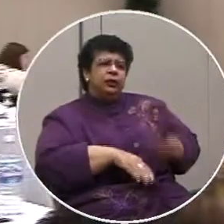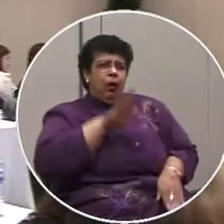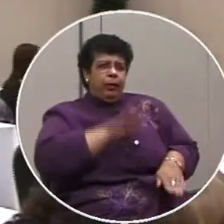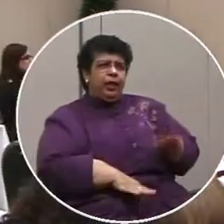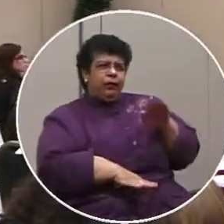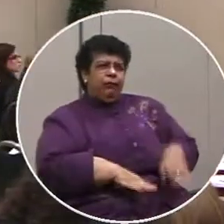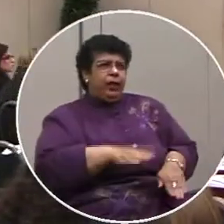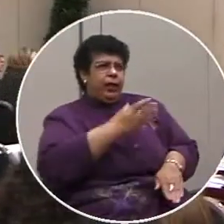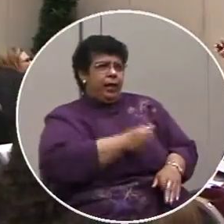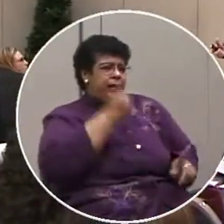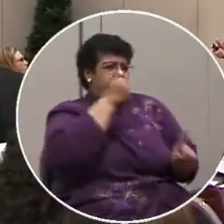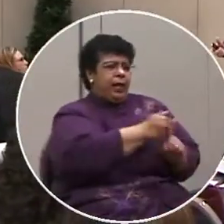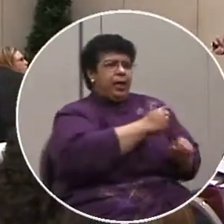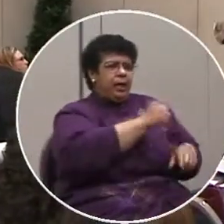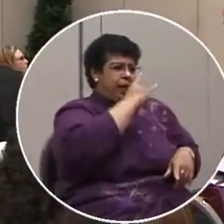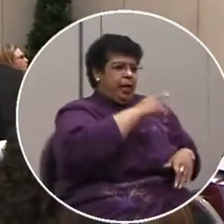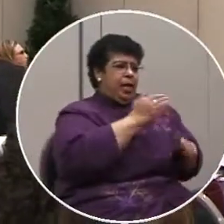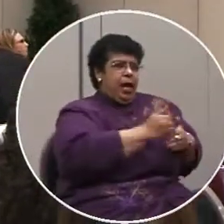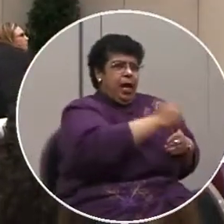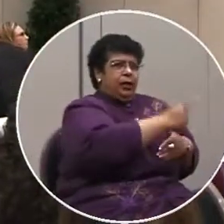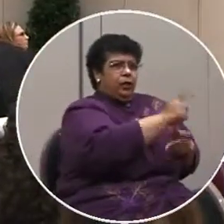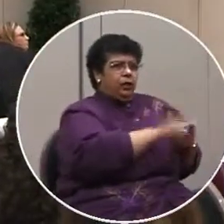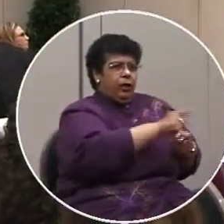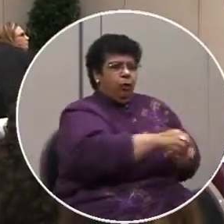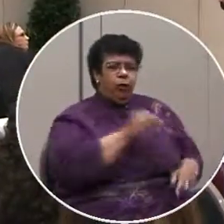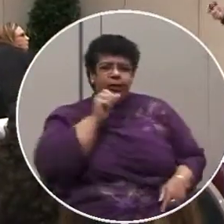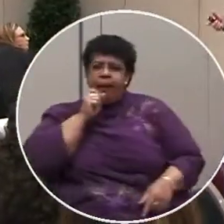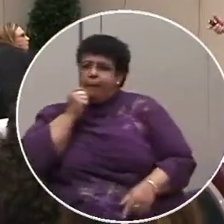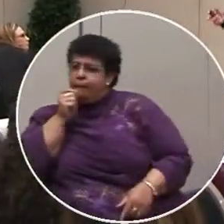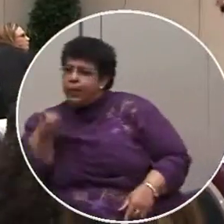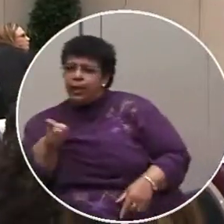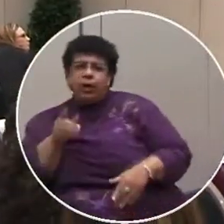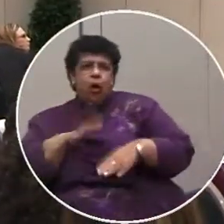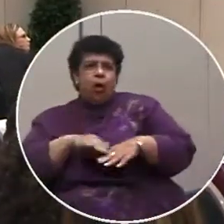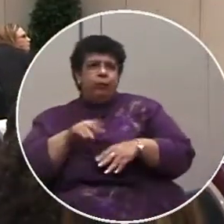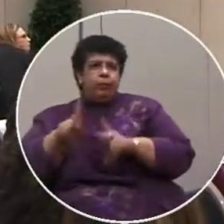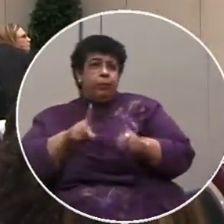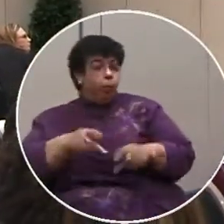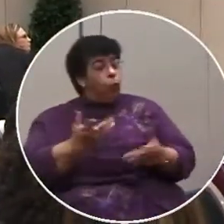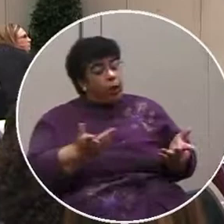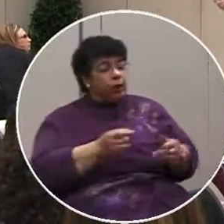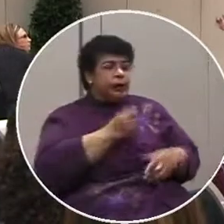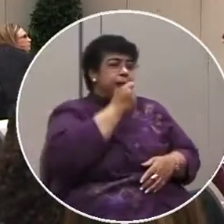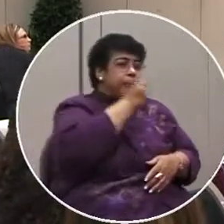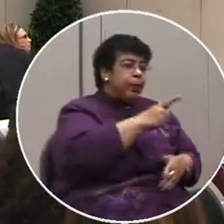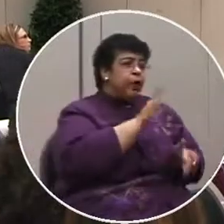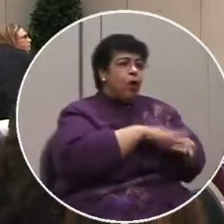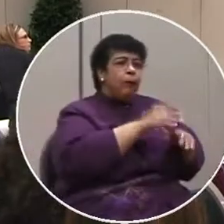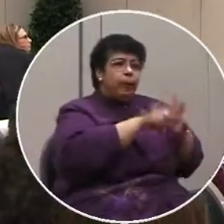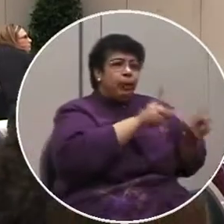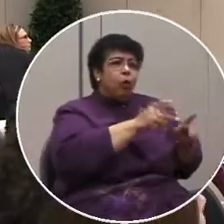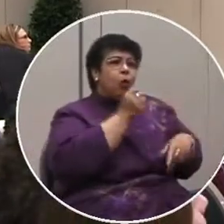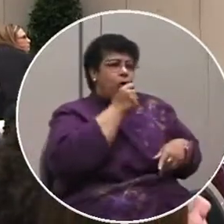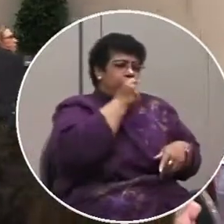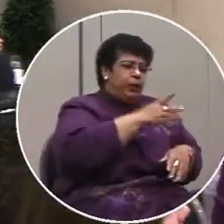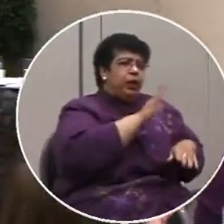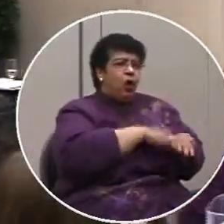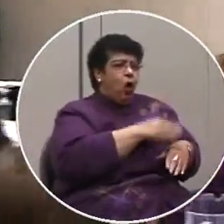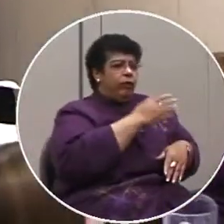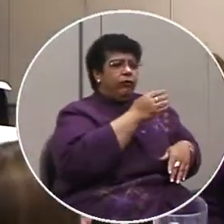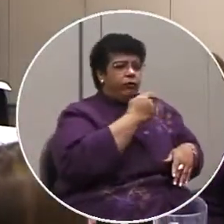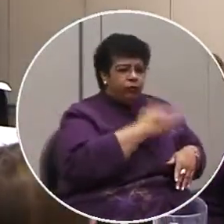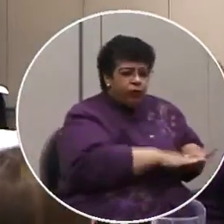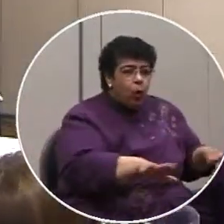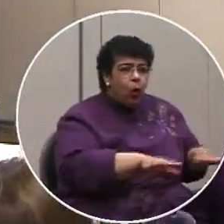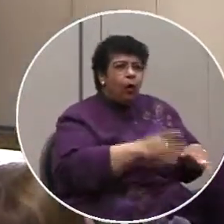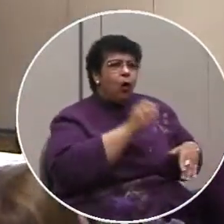which case, I'd even want to go as far as say, is he spitting on things or spitting on people? Is he spitting on peers or spitting on the teacher? Excellent.